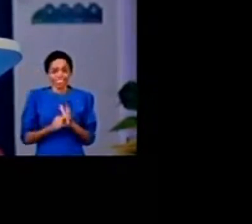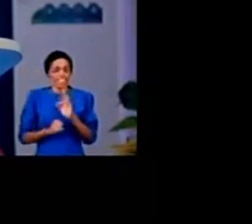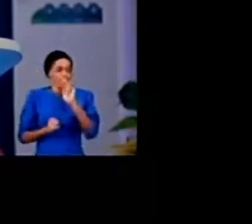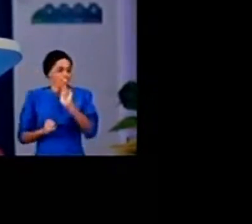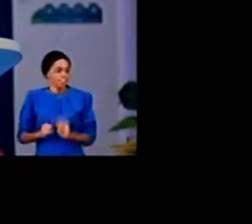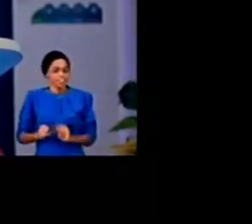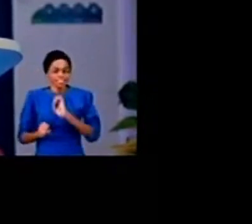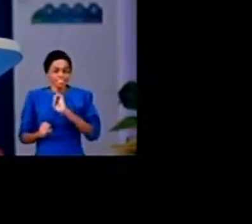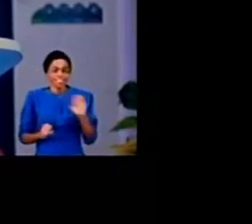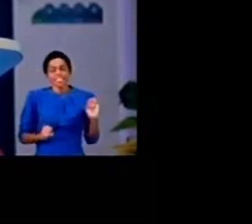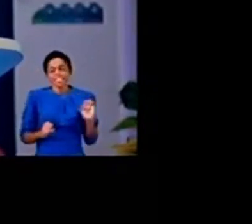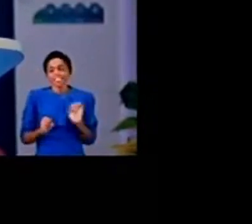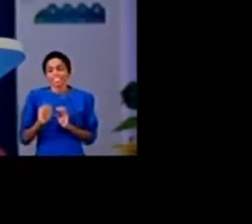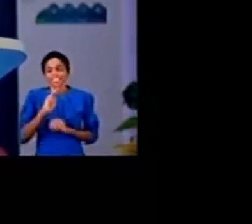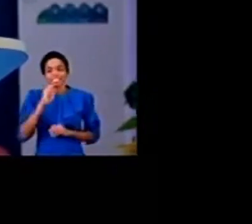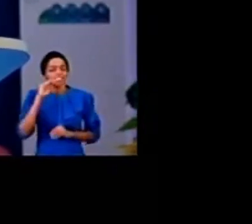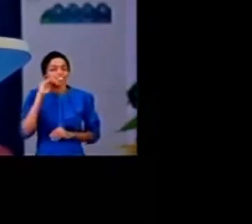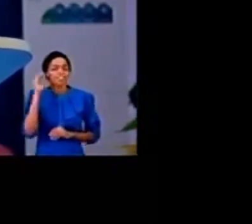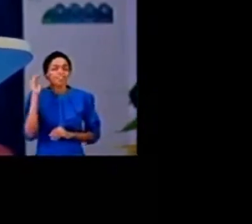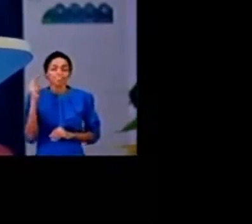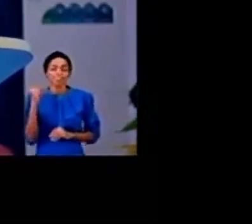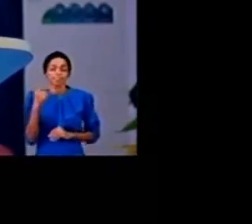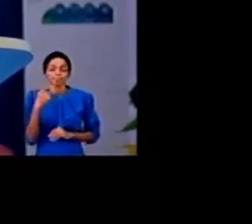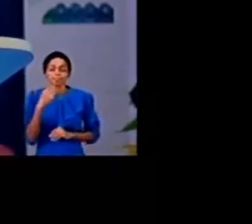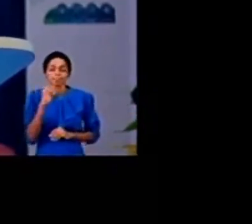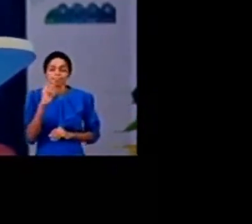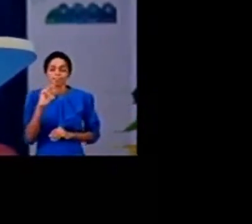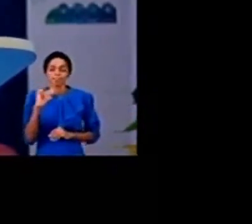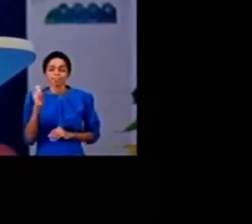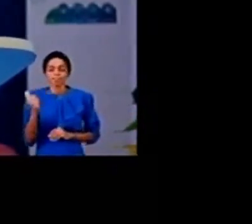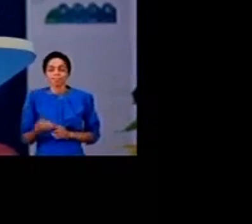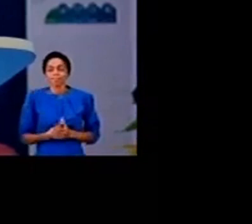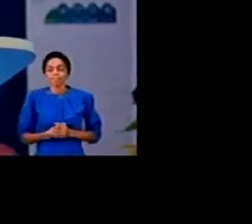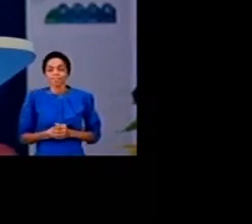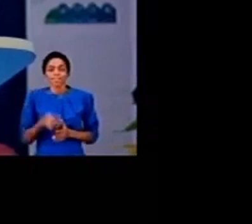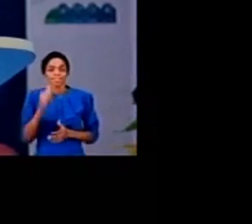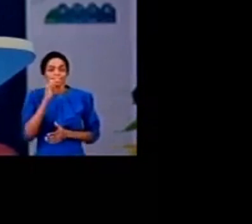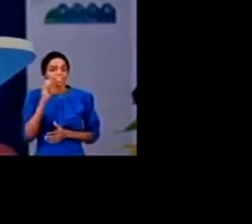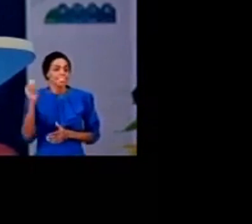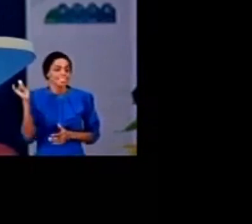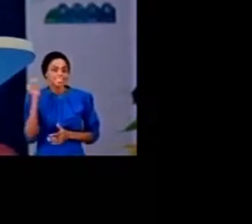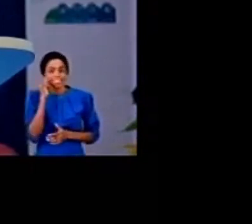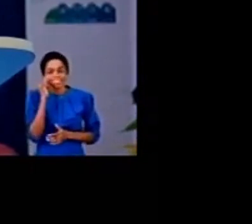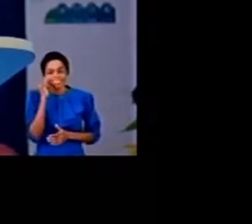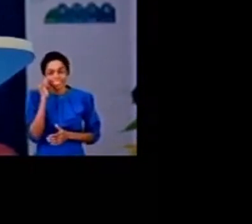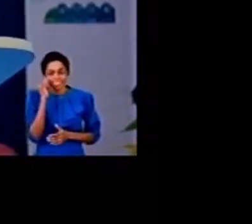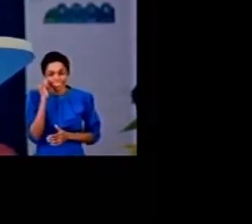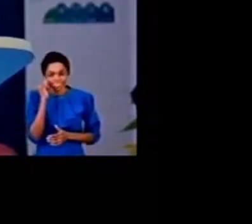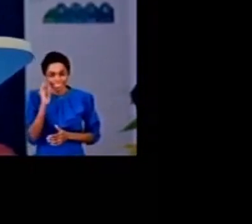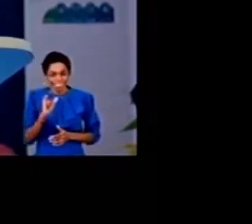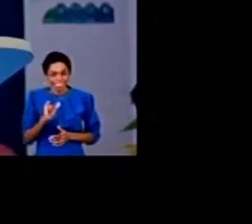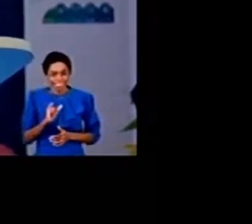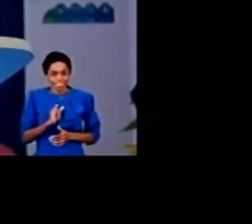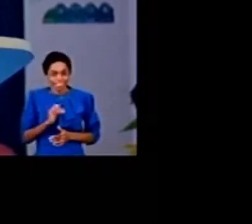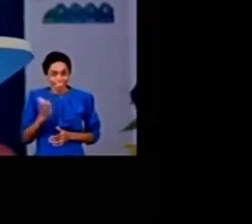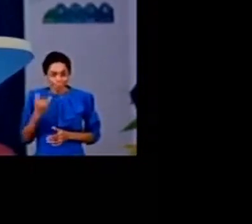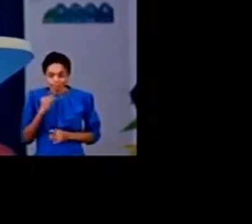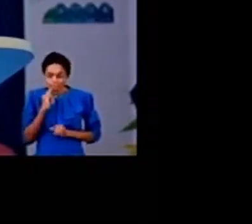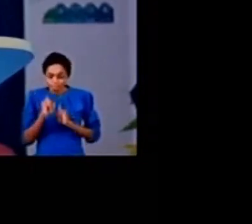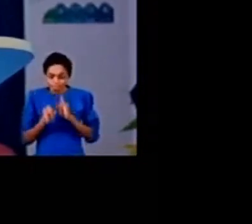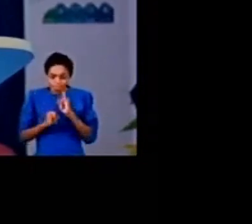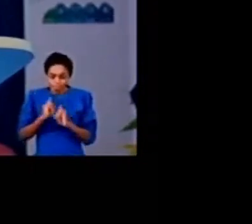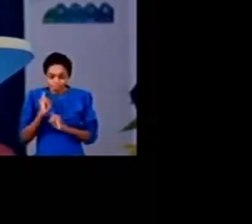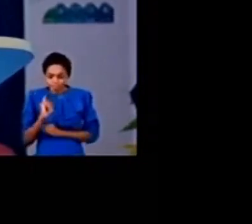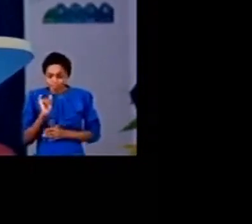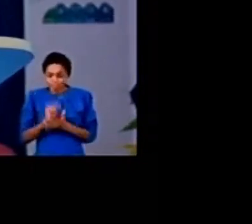I was interviewing that lady that was dumb since birth, and the mother was crying for